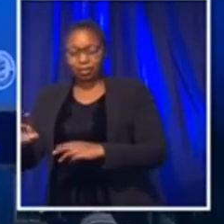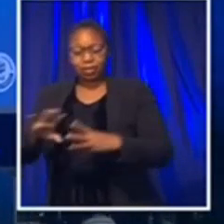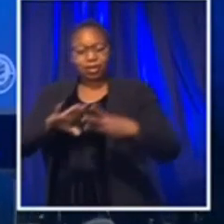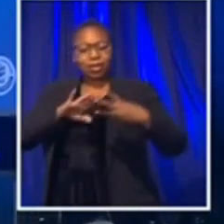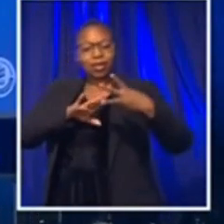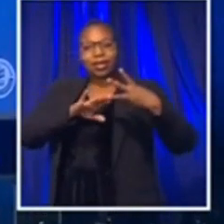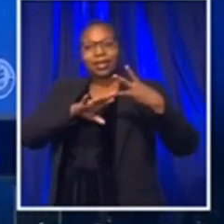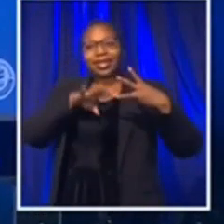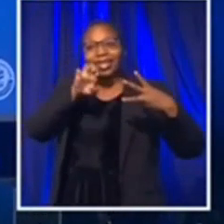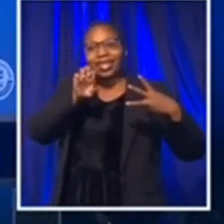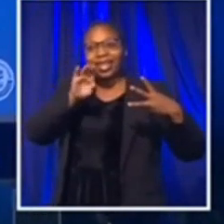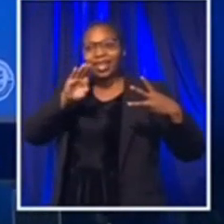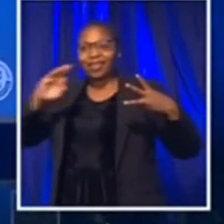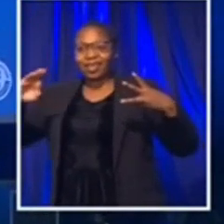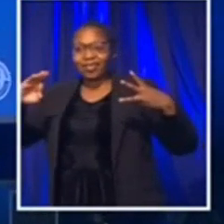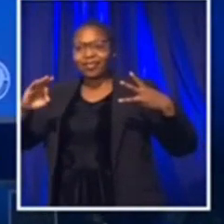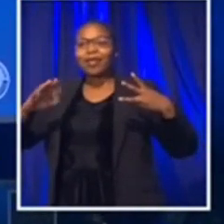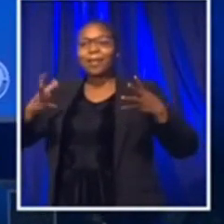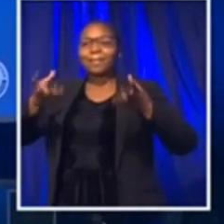And the EFF got